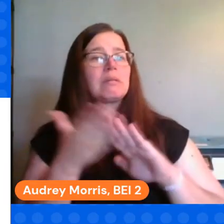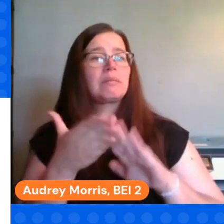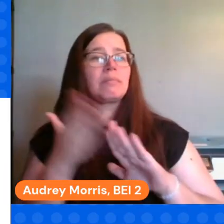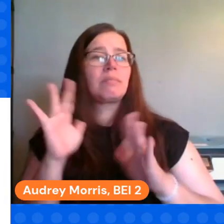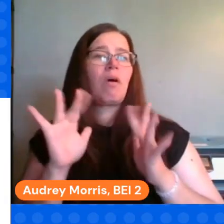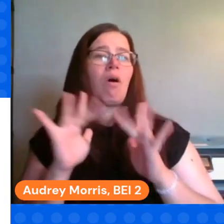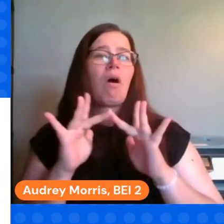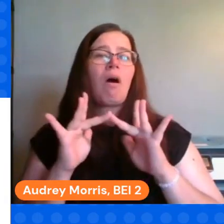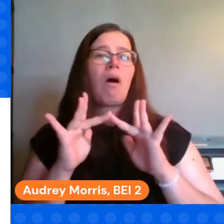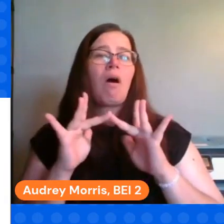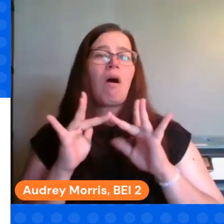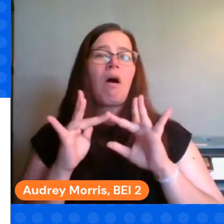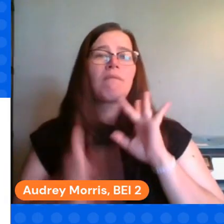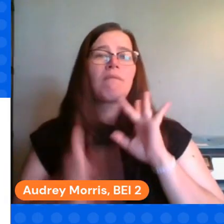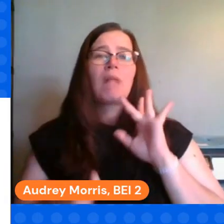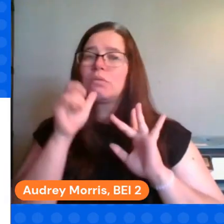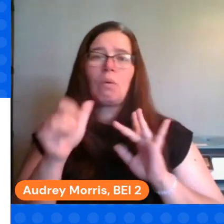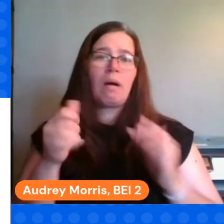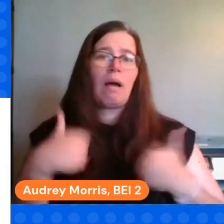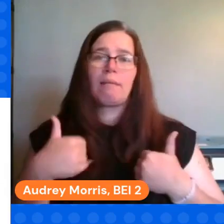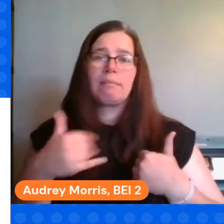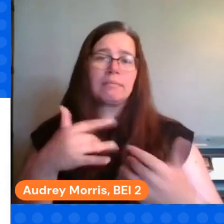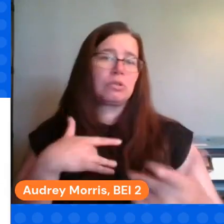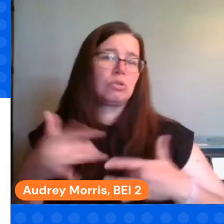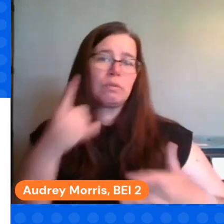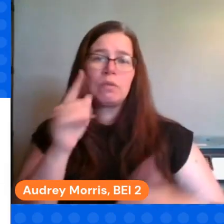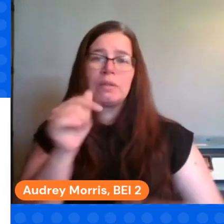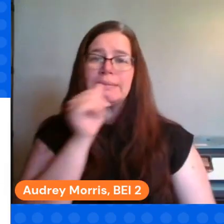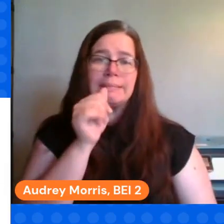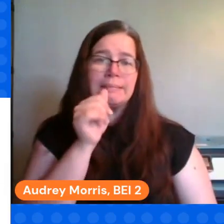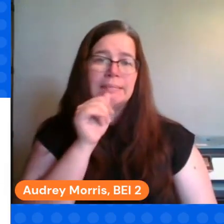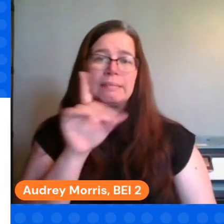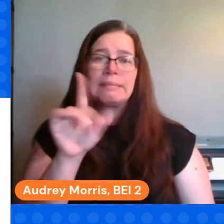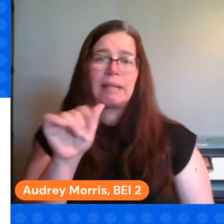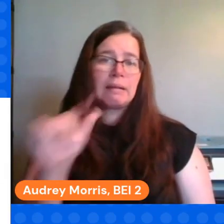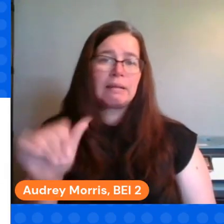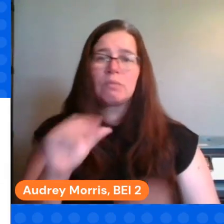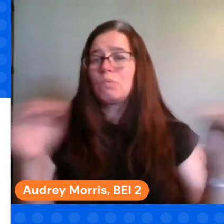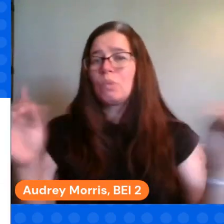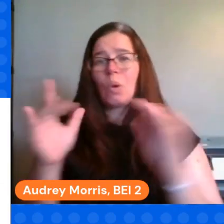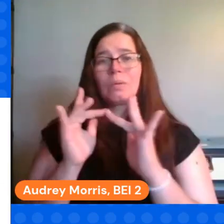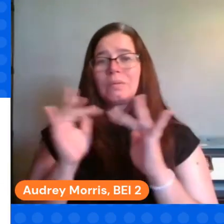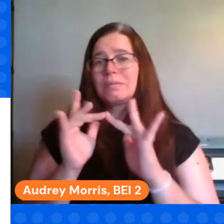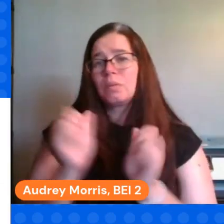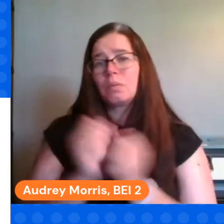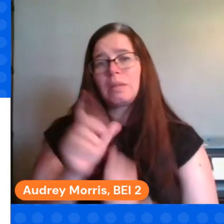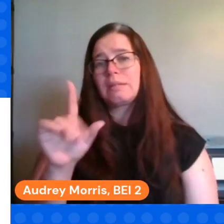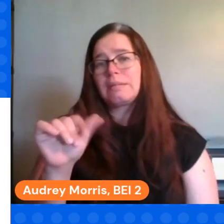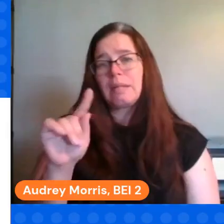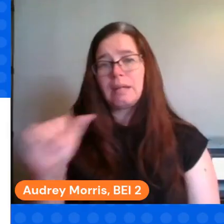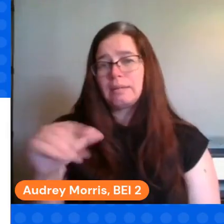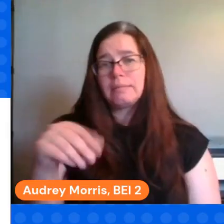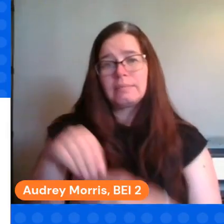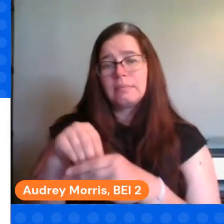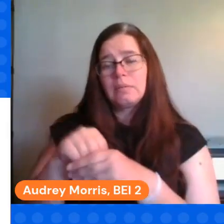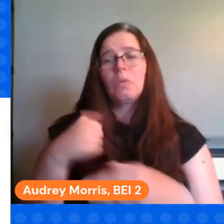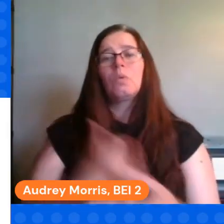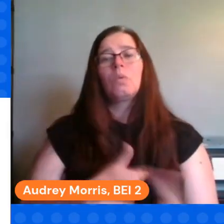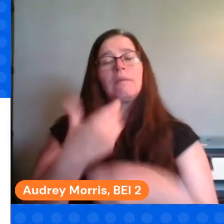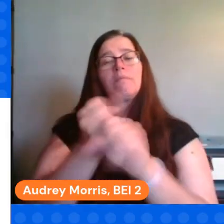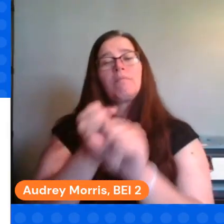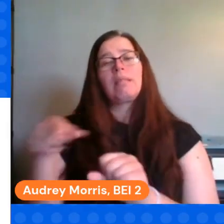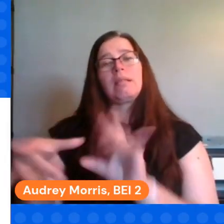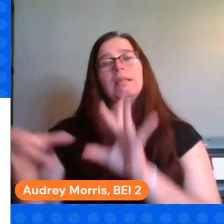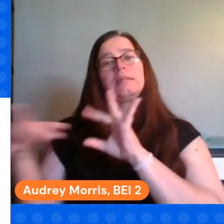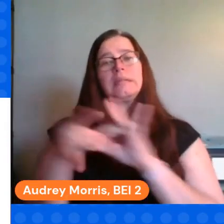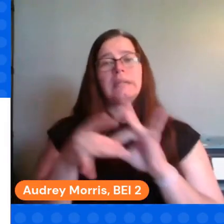no data privacy concerns. There's no data connectivity even within OctoStudio. So while we've designed it to connect to many ways or to be able